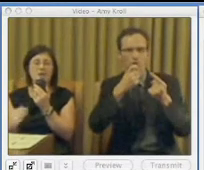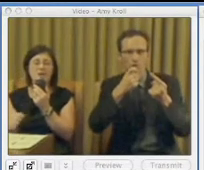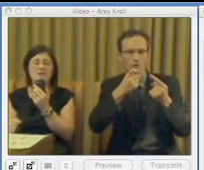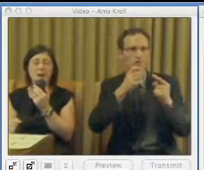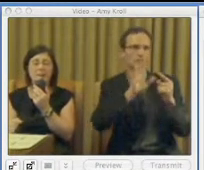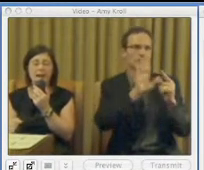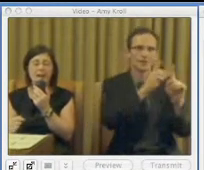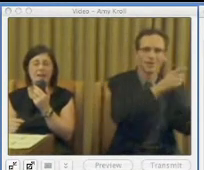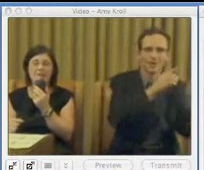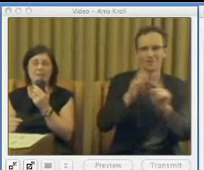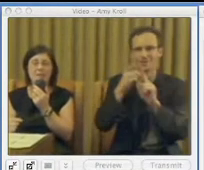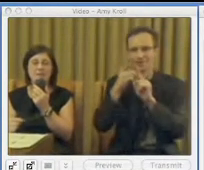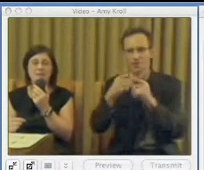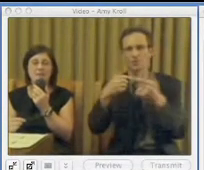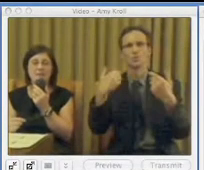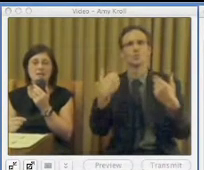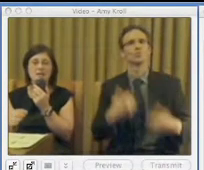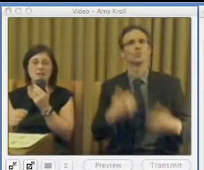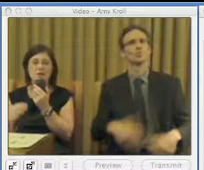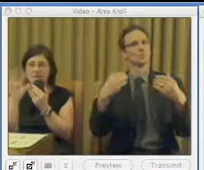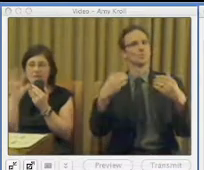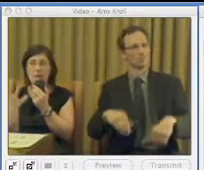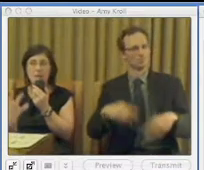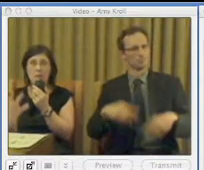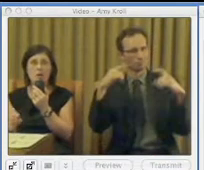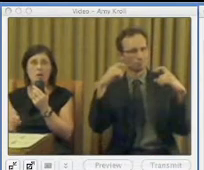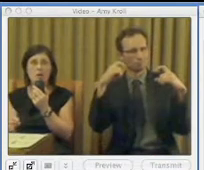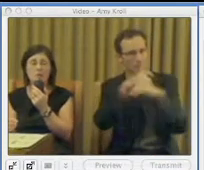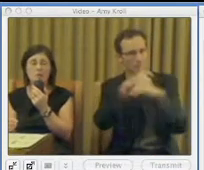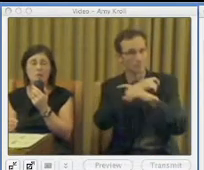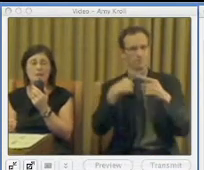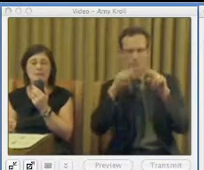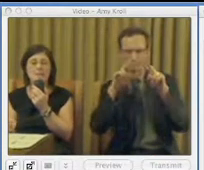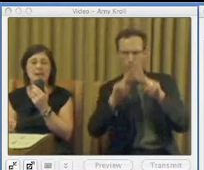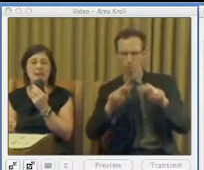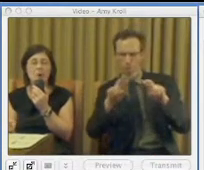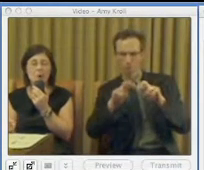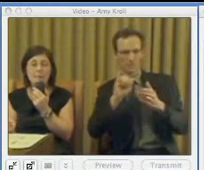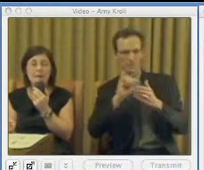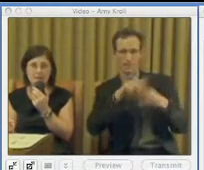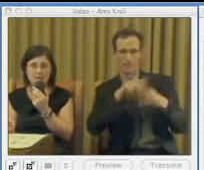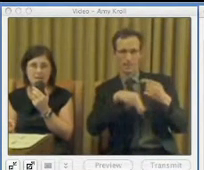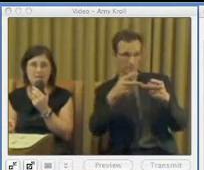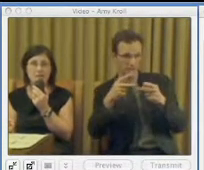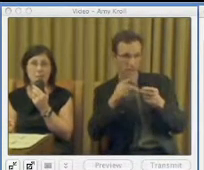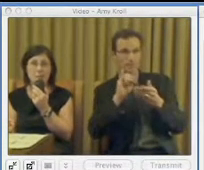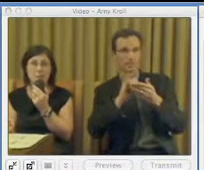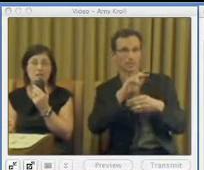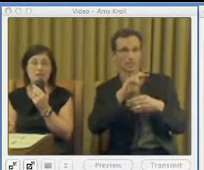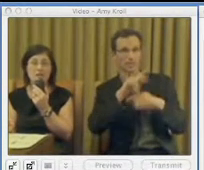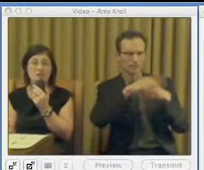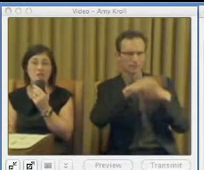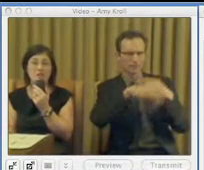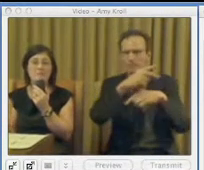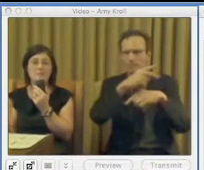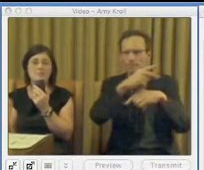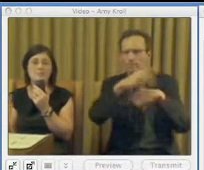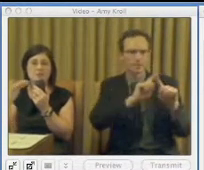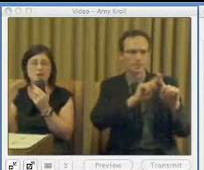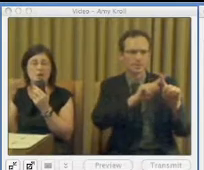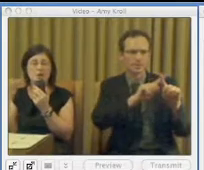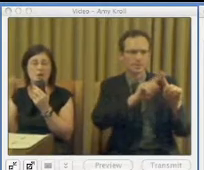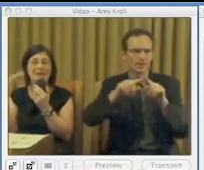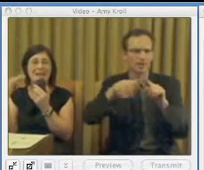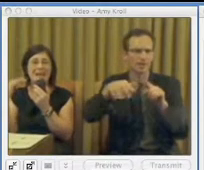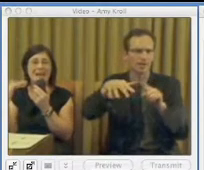So when we start to unpack these parameters and look at this typology, we can see how complex